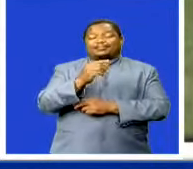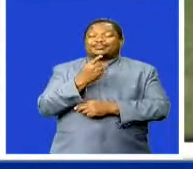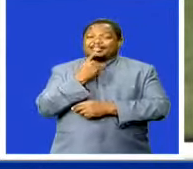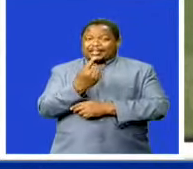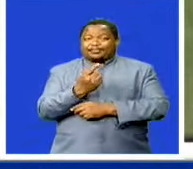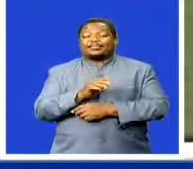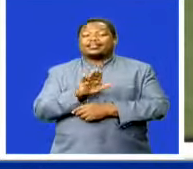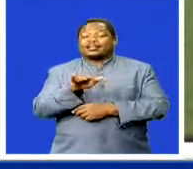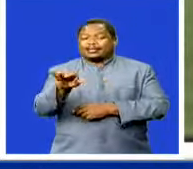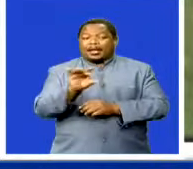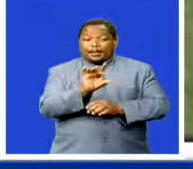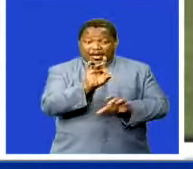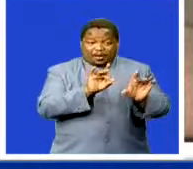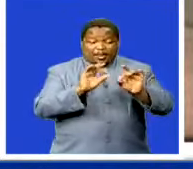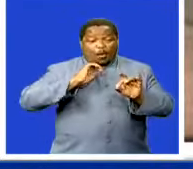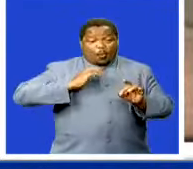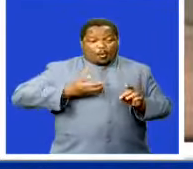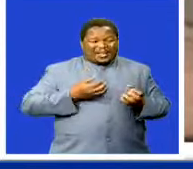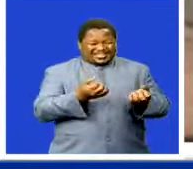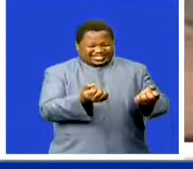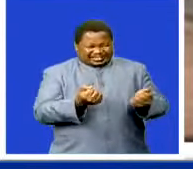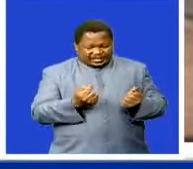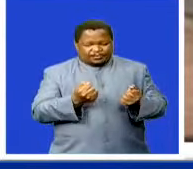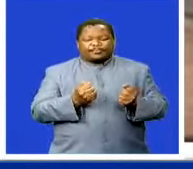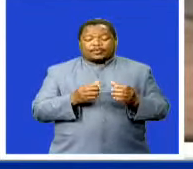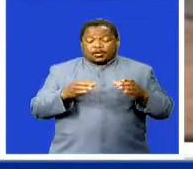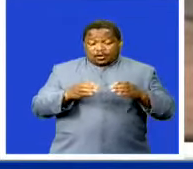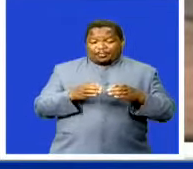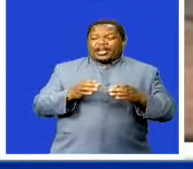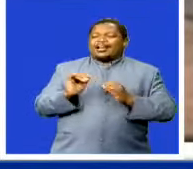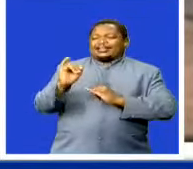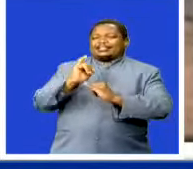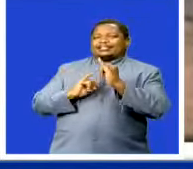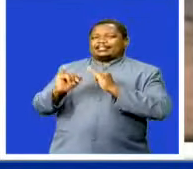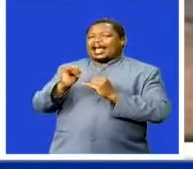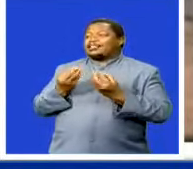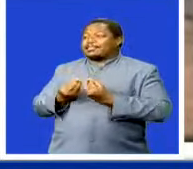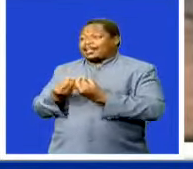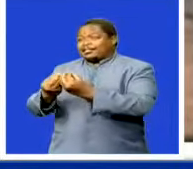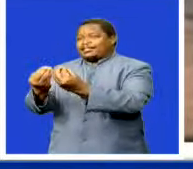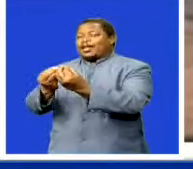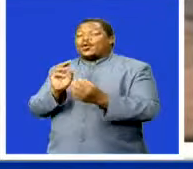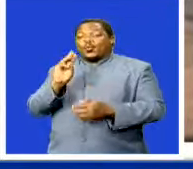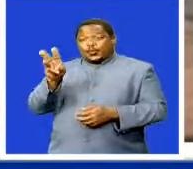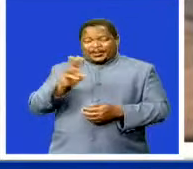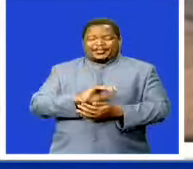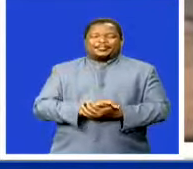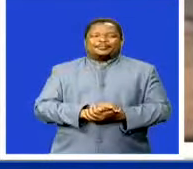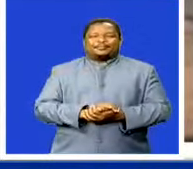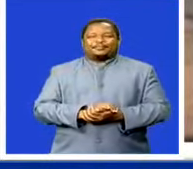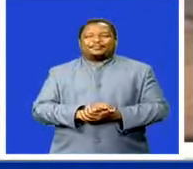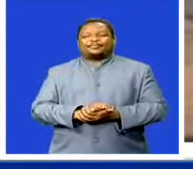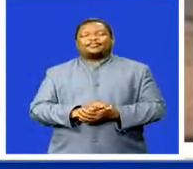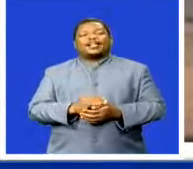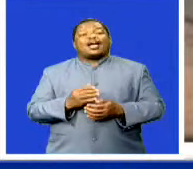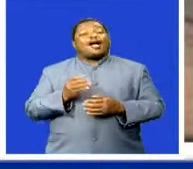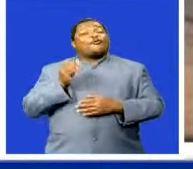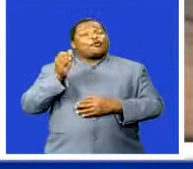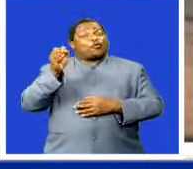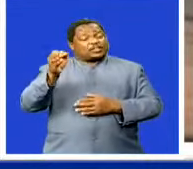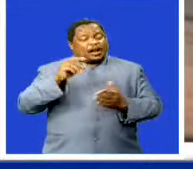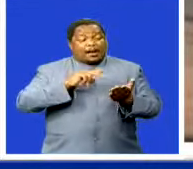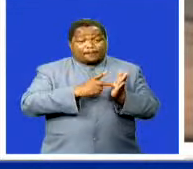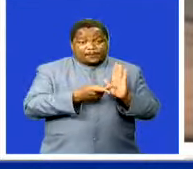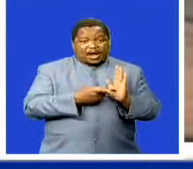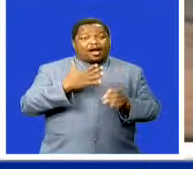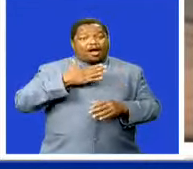emidlalweni yangaphandle cricket. And kubeka kuyaphambili sifisela ukuthi siye ma primary schools si recruit more